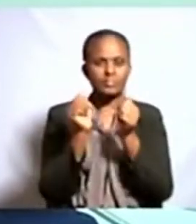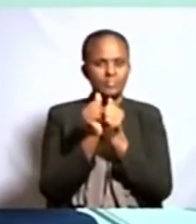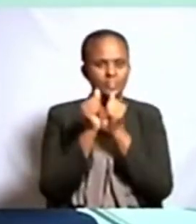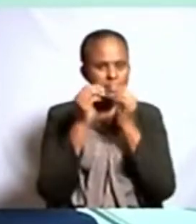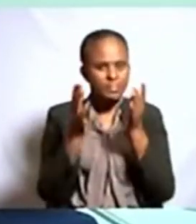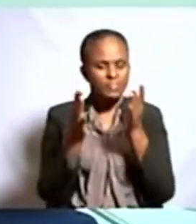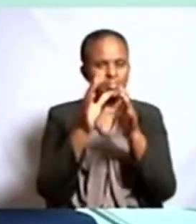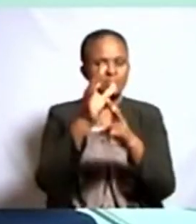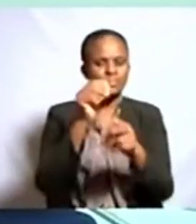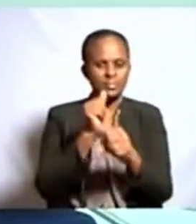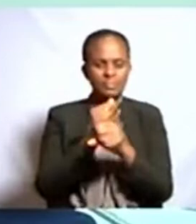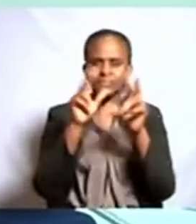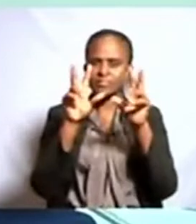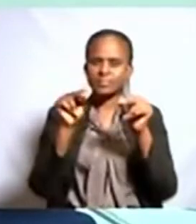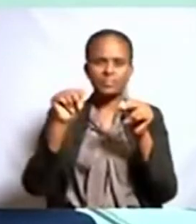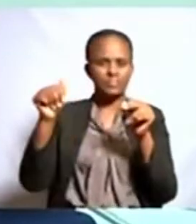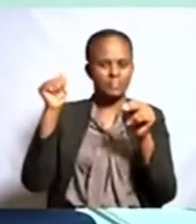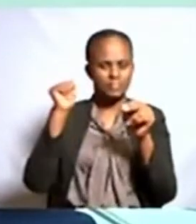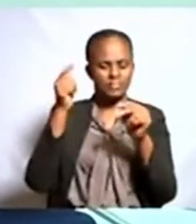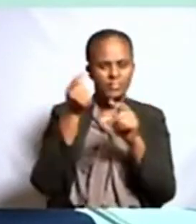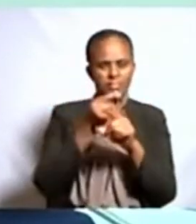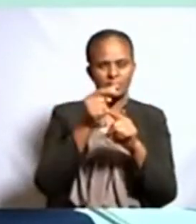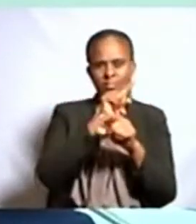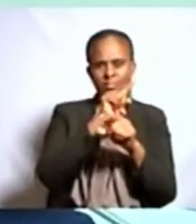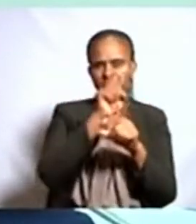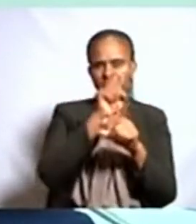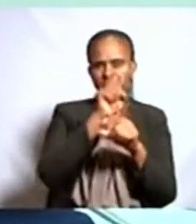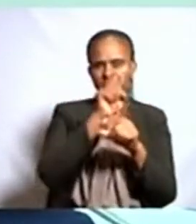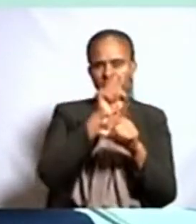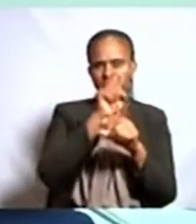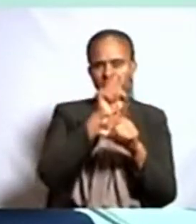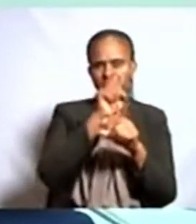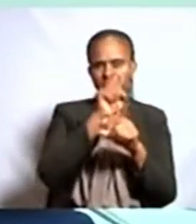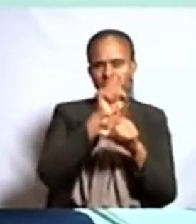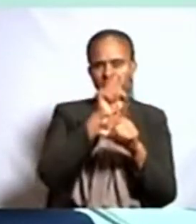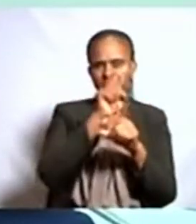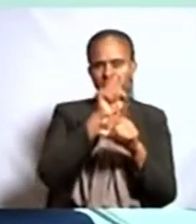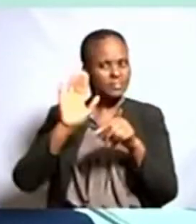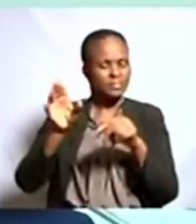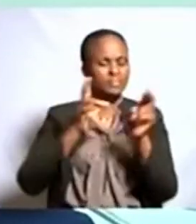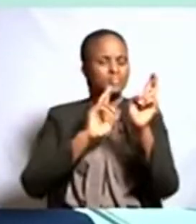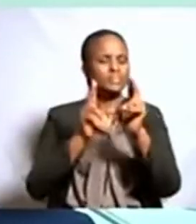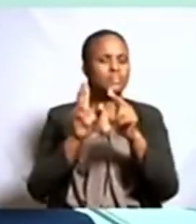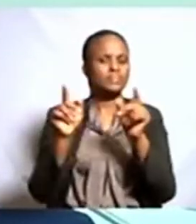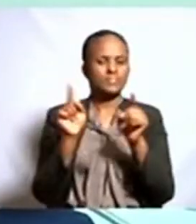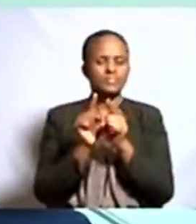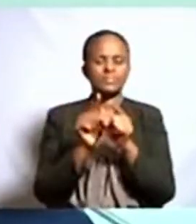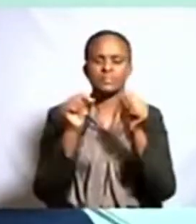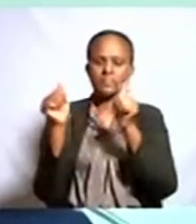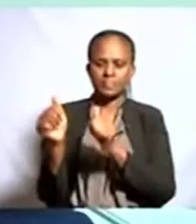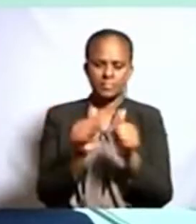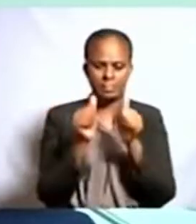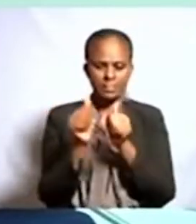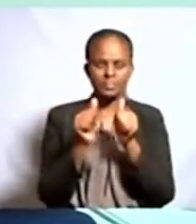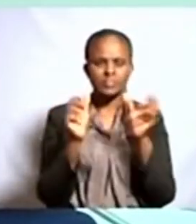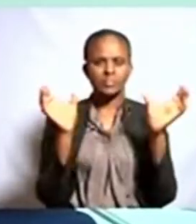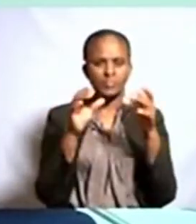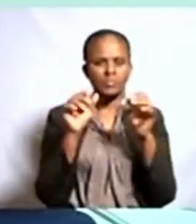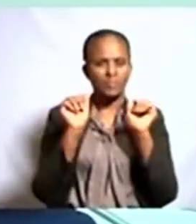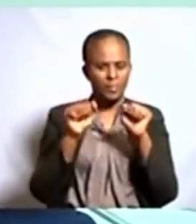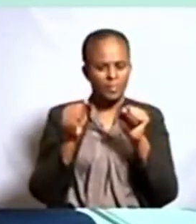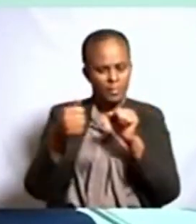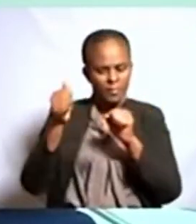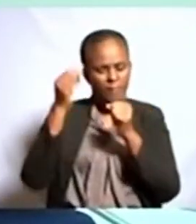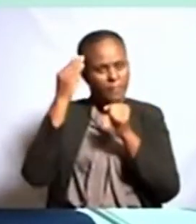without obtaining a no objection from ZPPA. Controlling officer's response, corrective action. The committee may wish to note